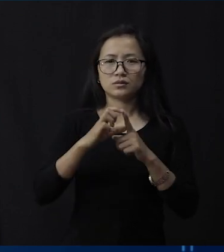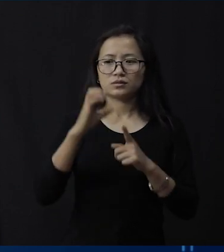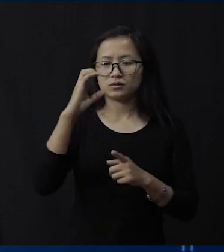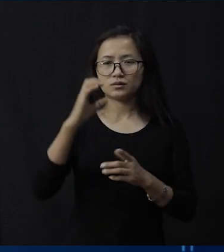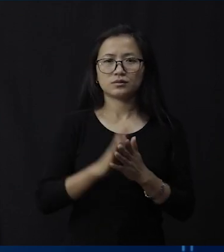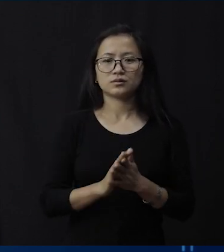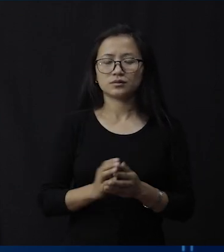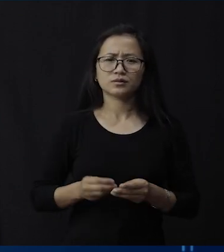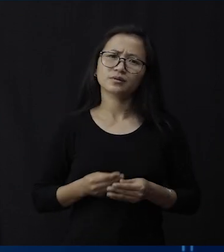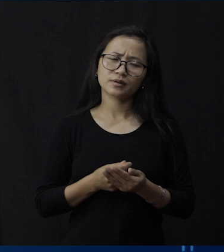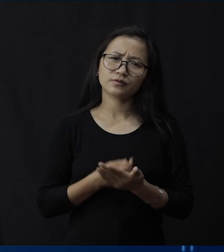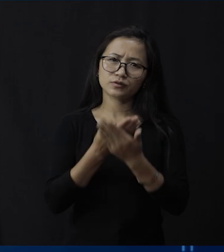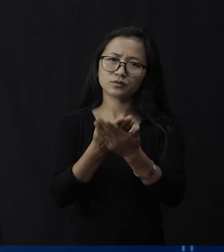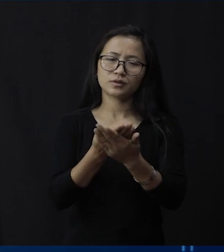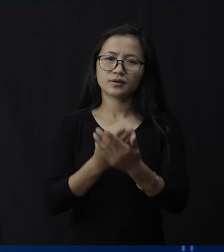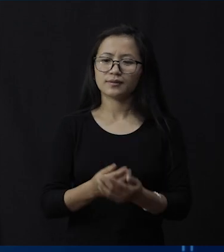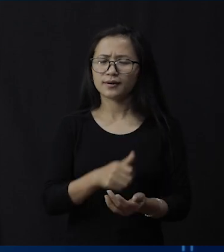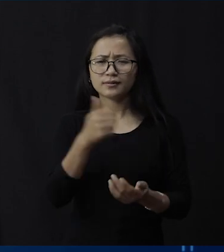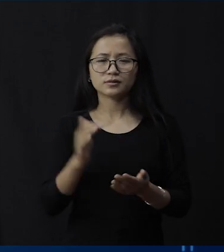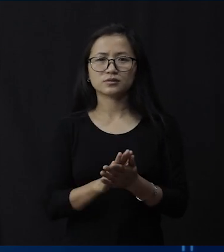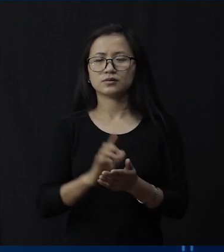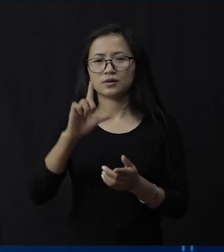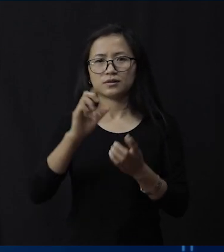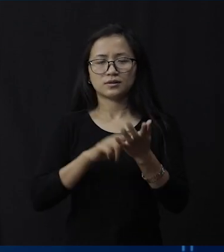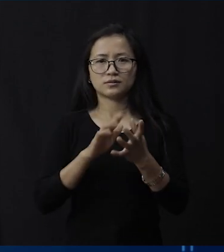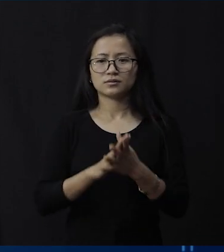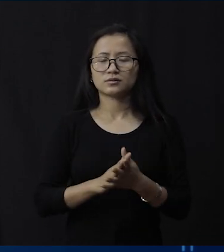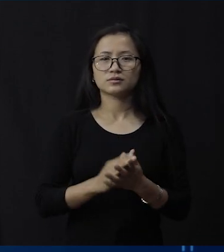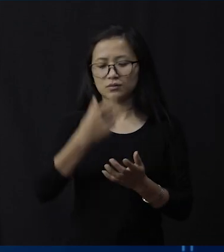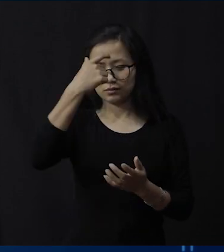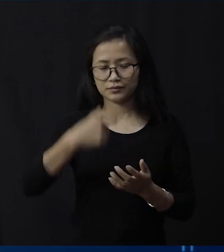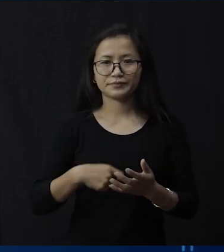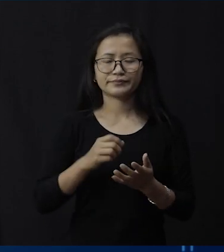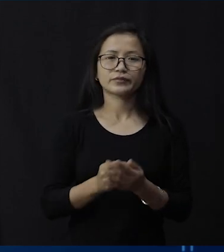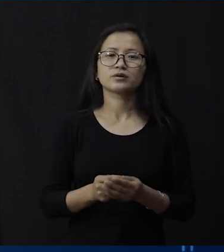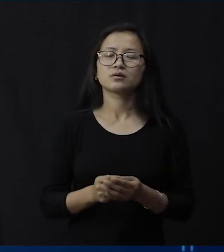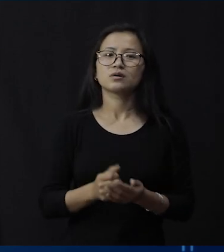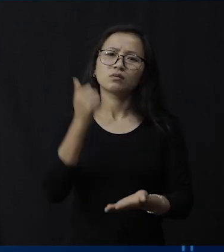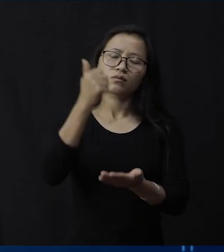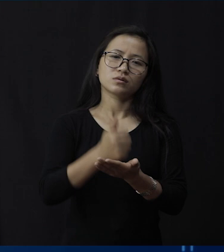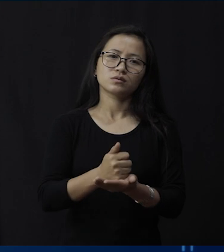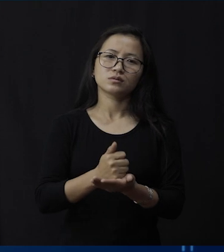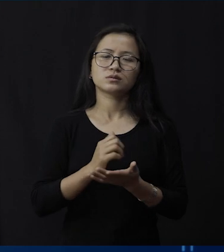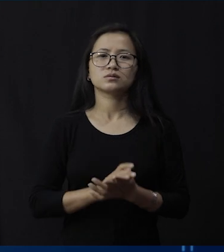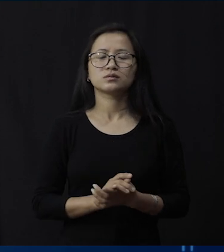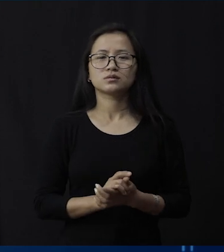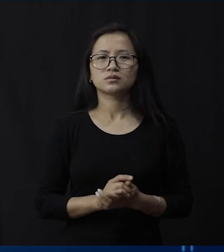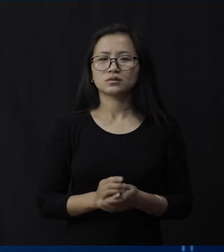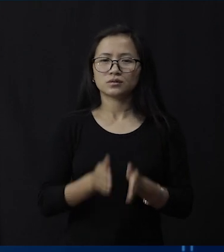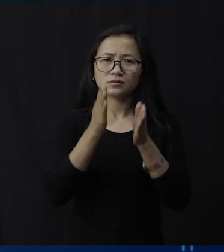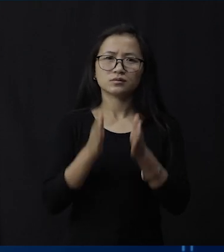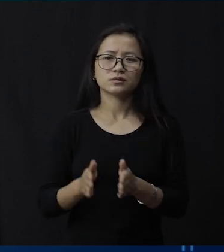can also issue any kinds of licenses. Okay, so he can give an order, or he can also